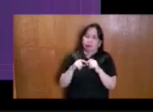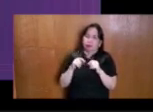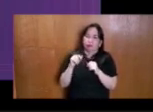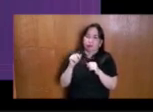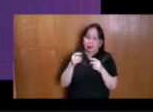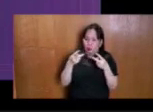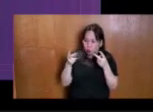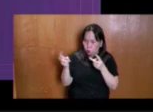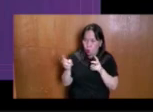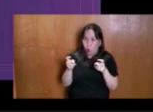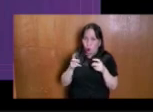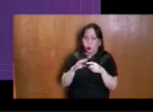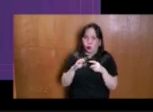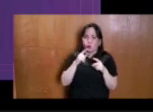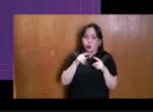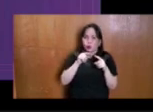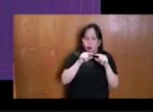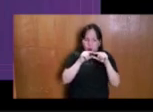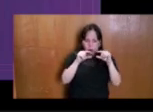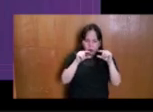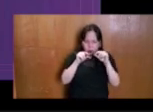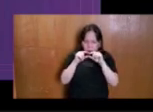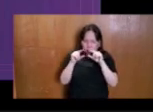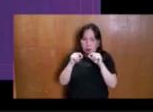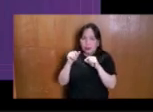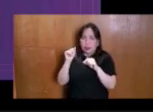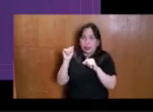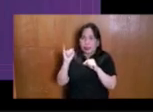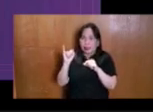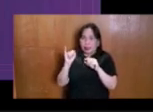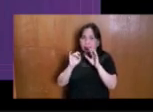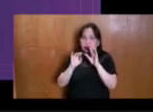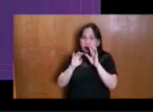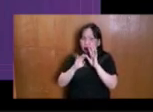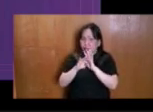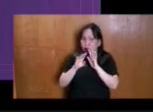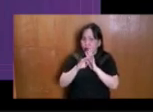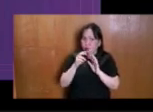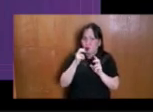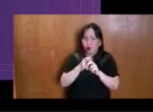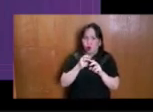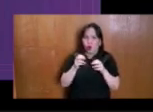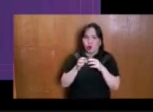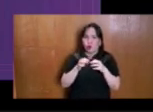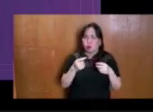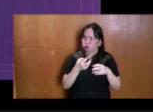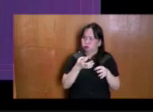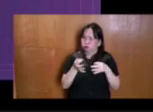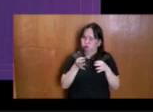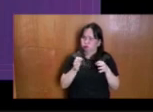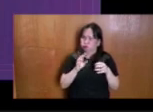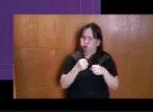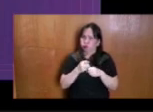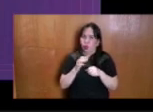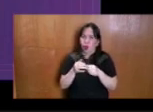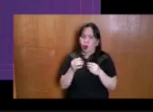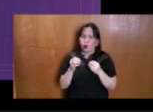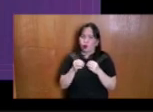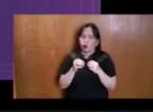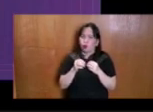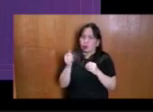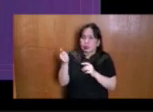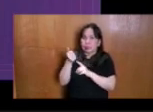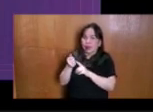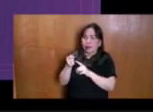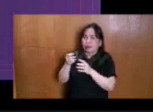that are essentially black boxes. Even AI developers themselves cannot explain what they're doing. How much more